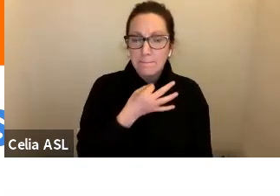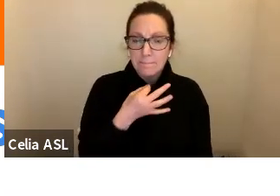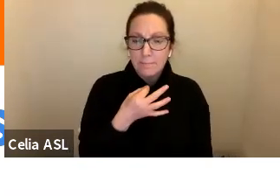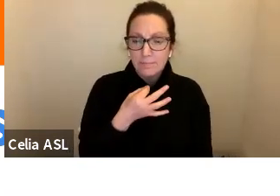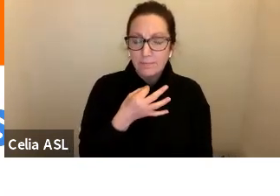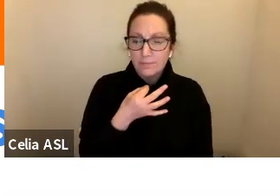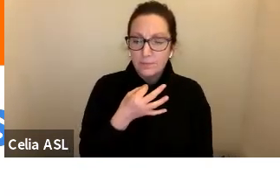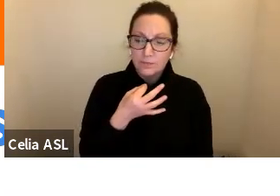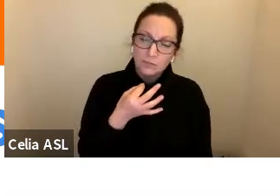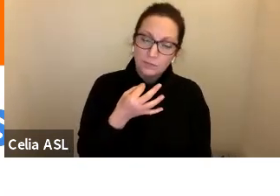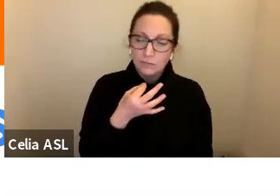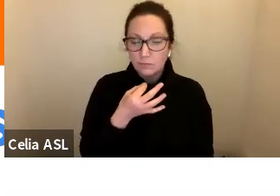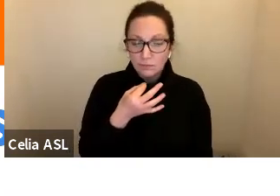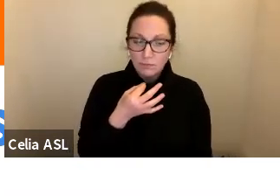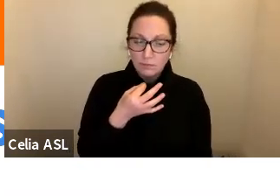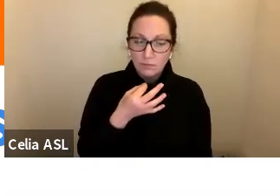understand